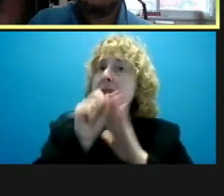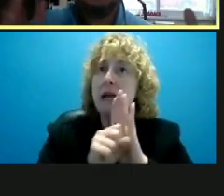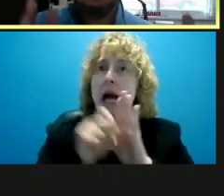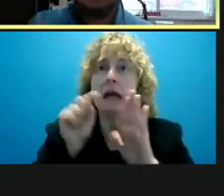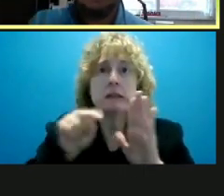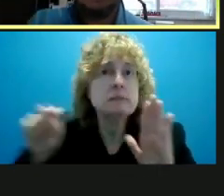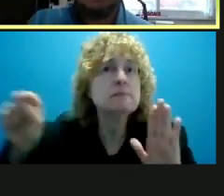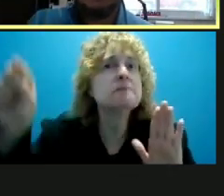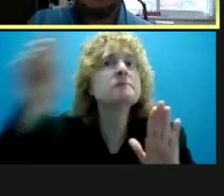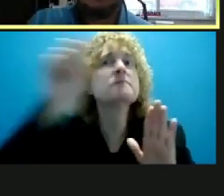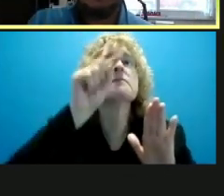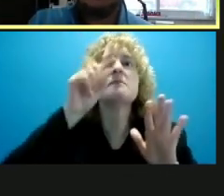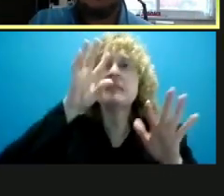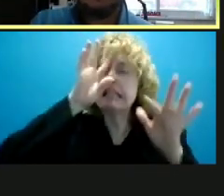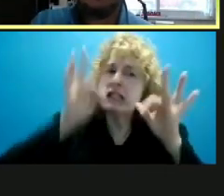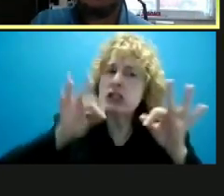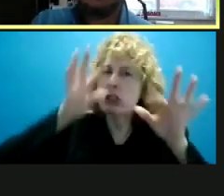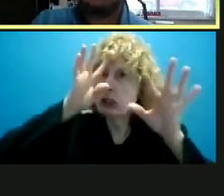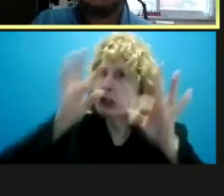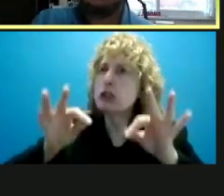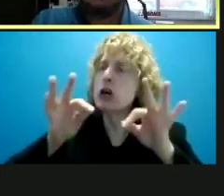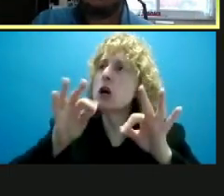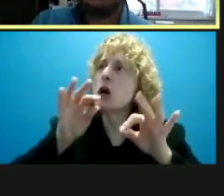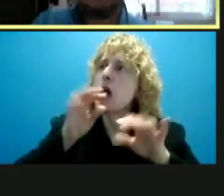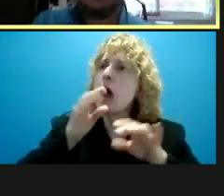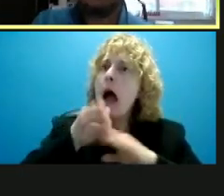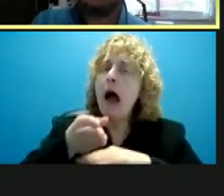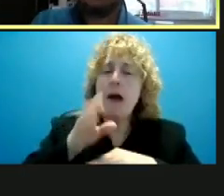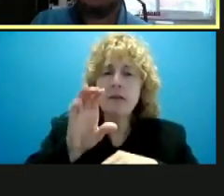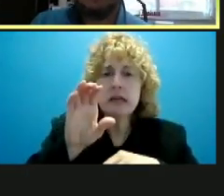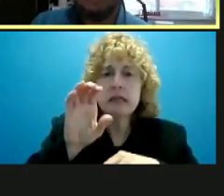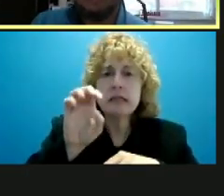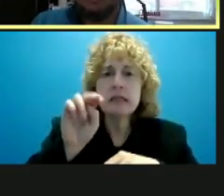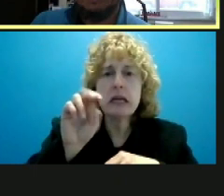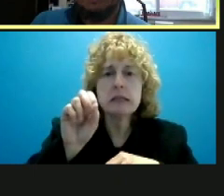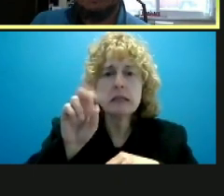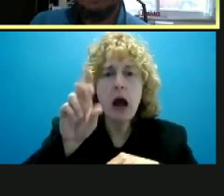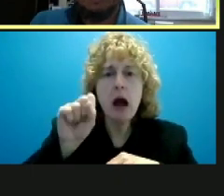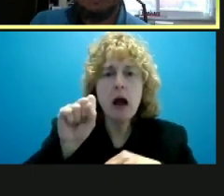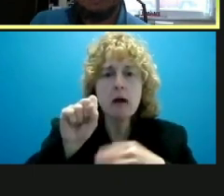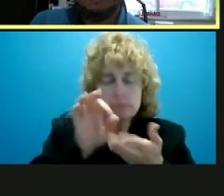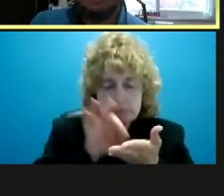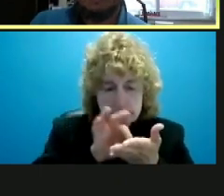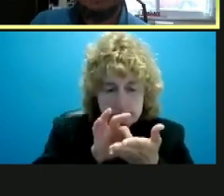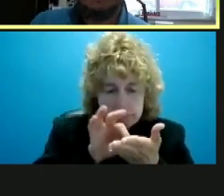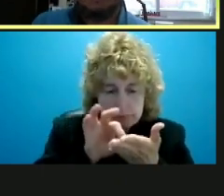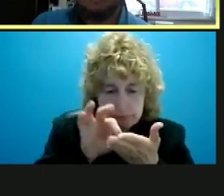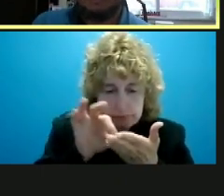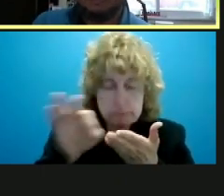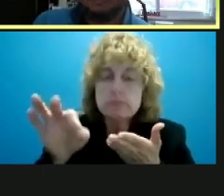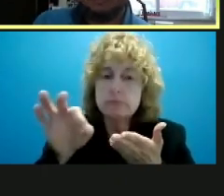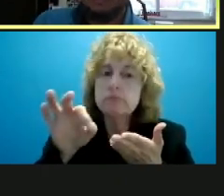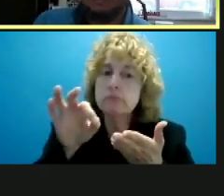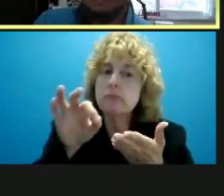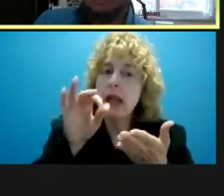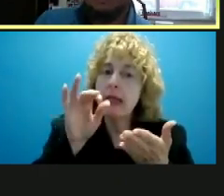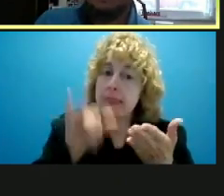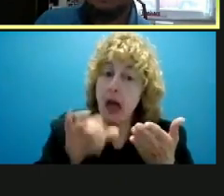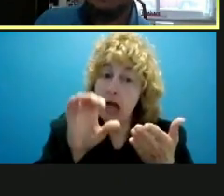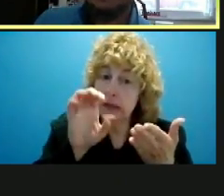So, there is a census. After the census, they use the census numbers to reallocate the districts, to shape the districts.